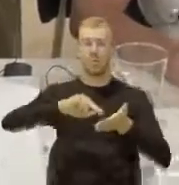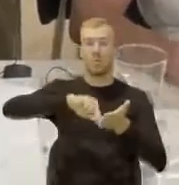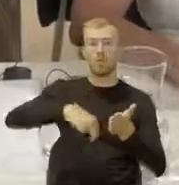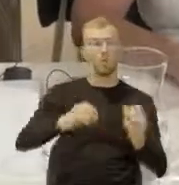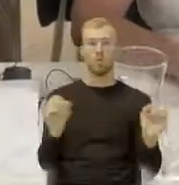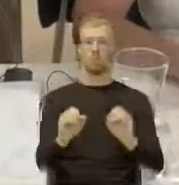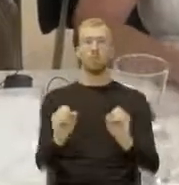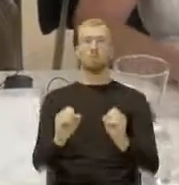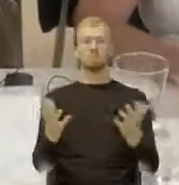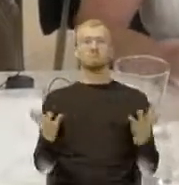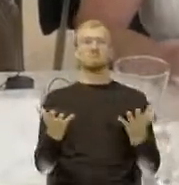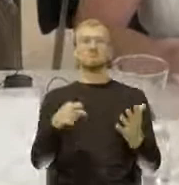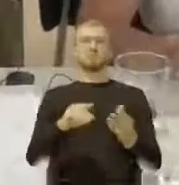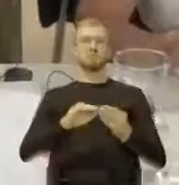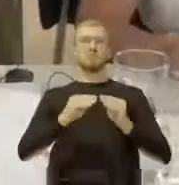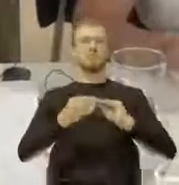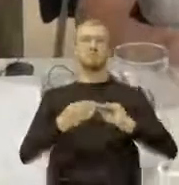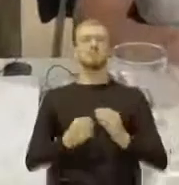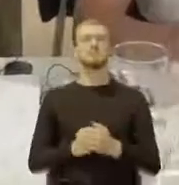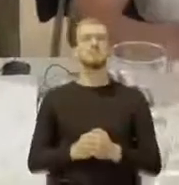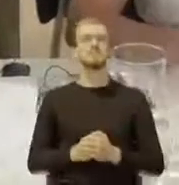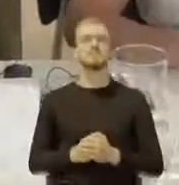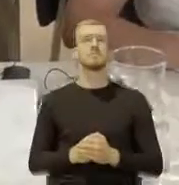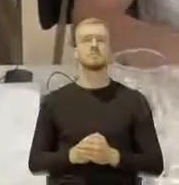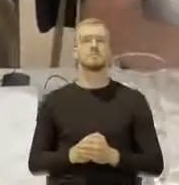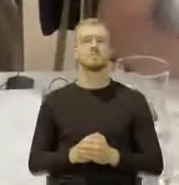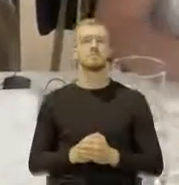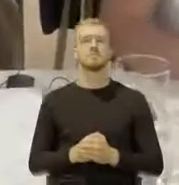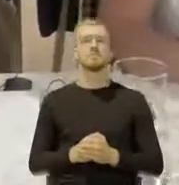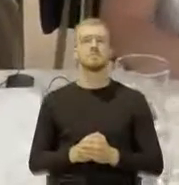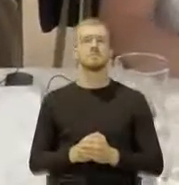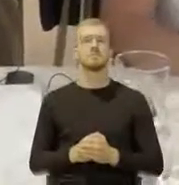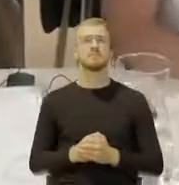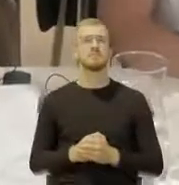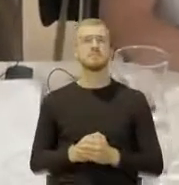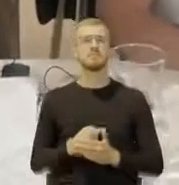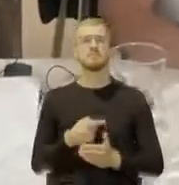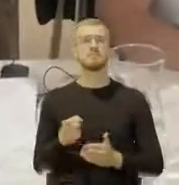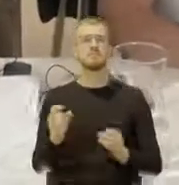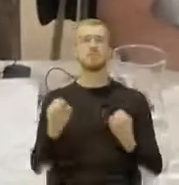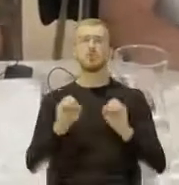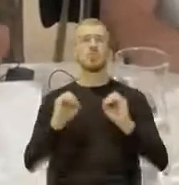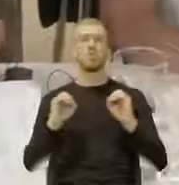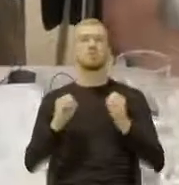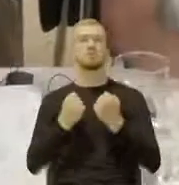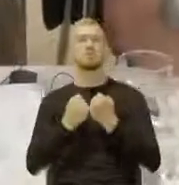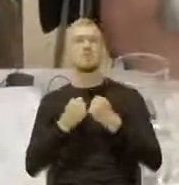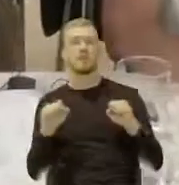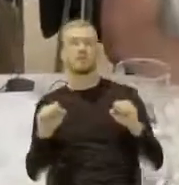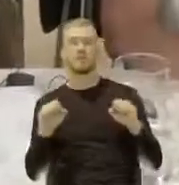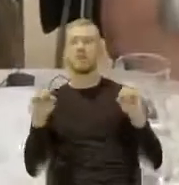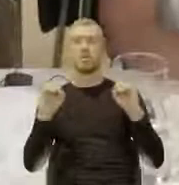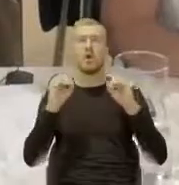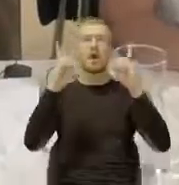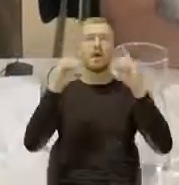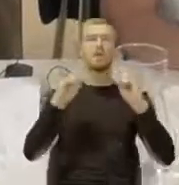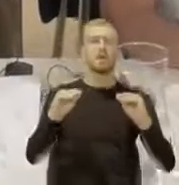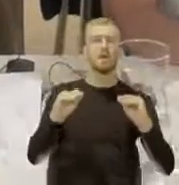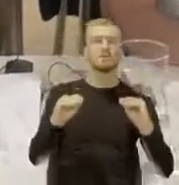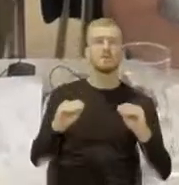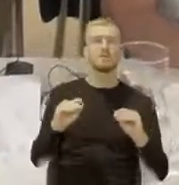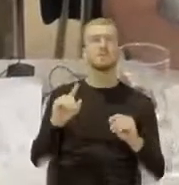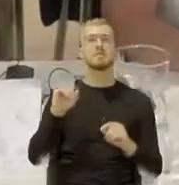of social security and lack of training. But together we can redress and fix this